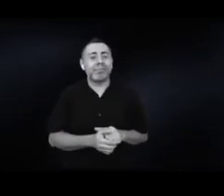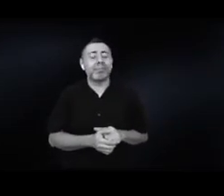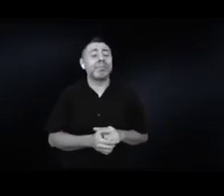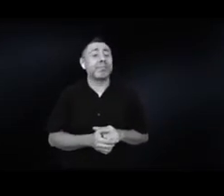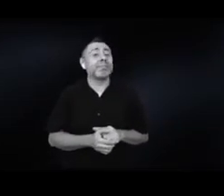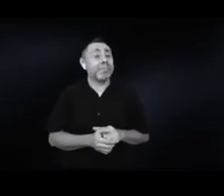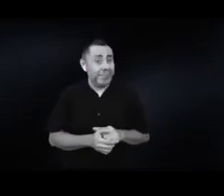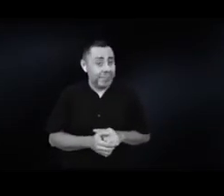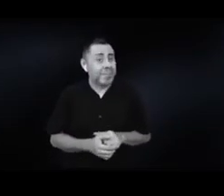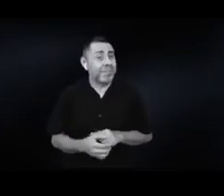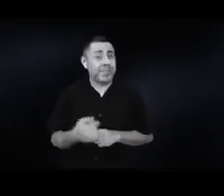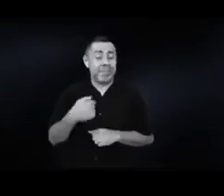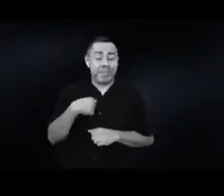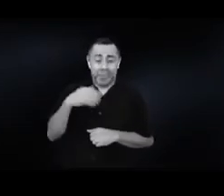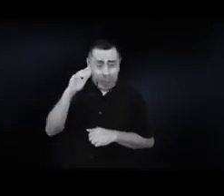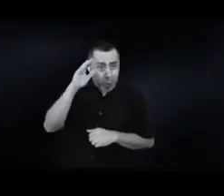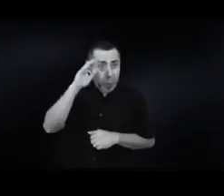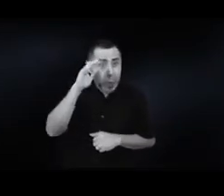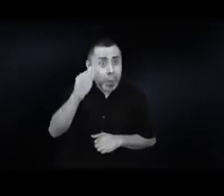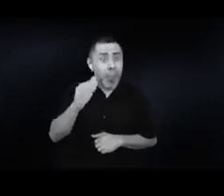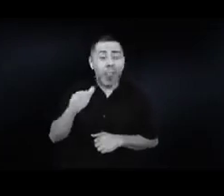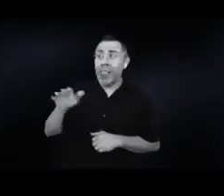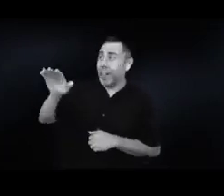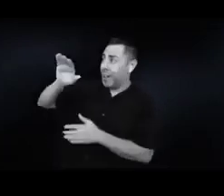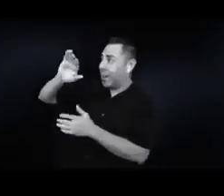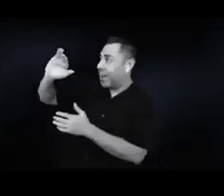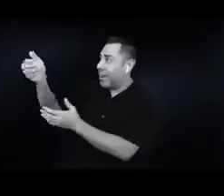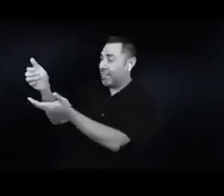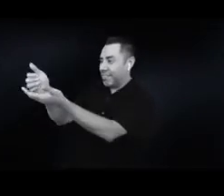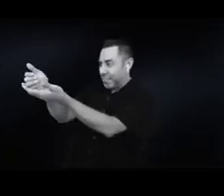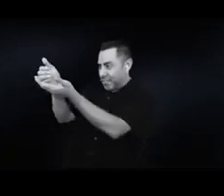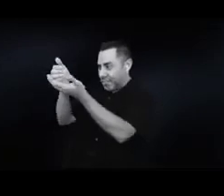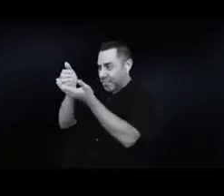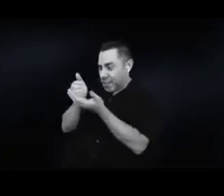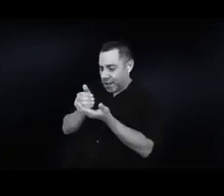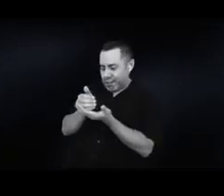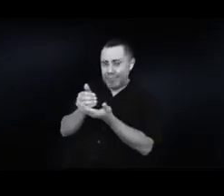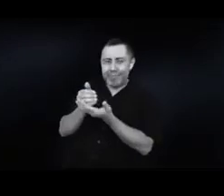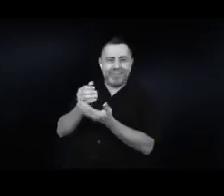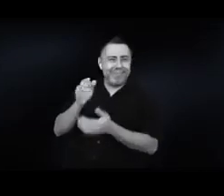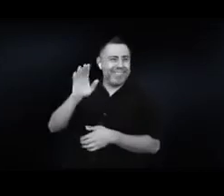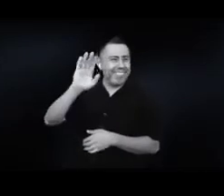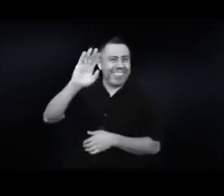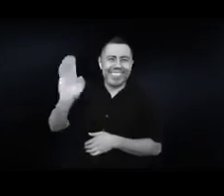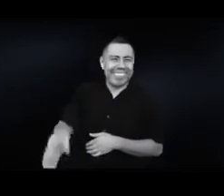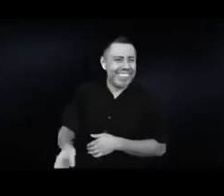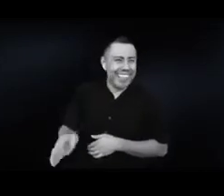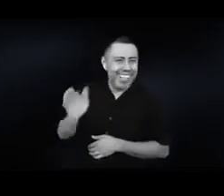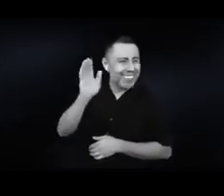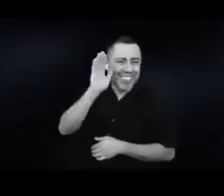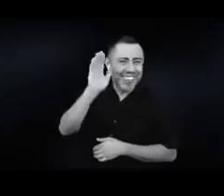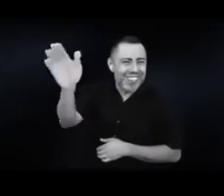you, still I'll sing you these blues.